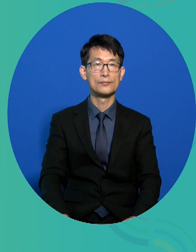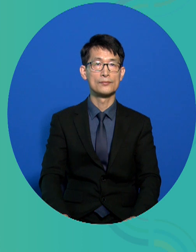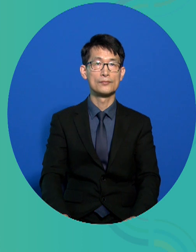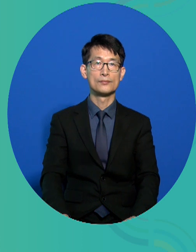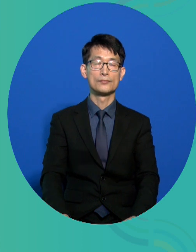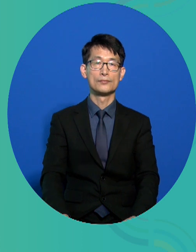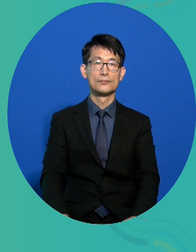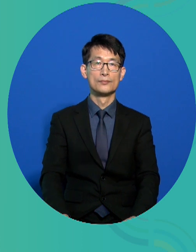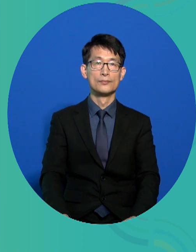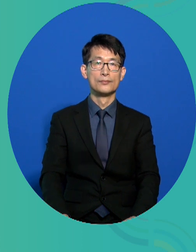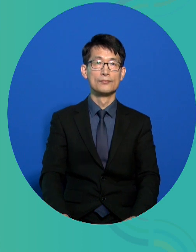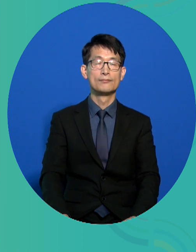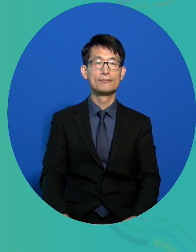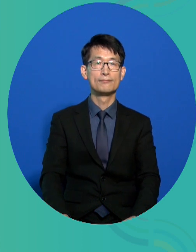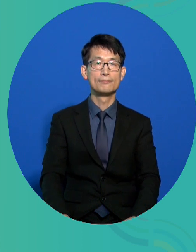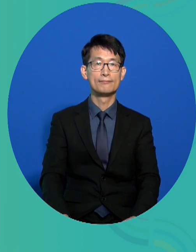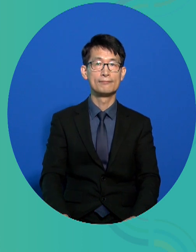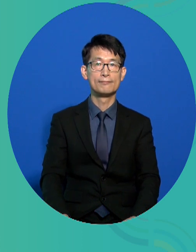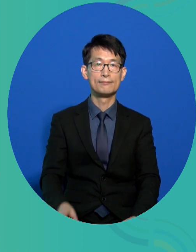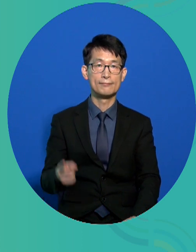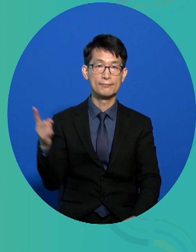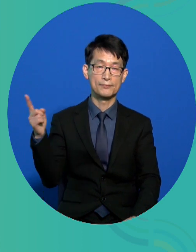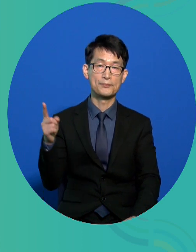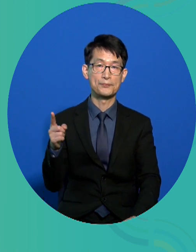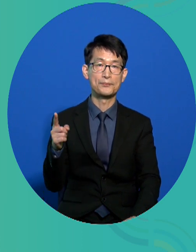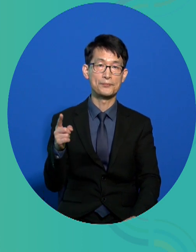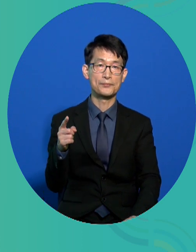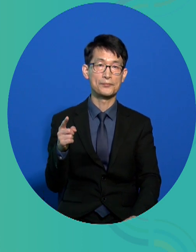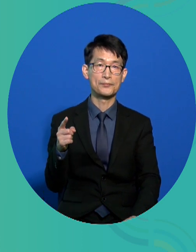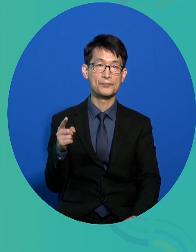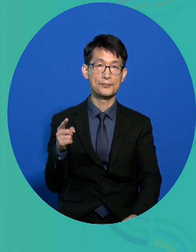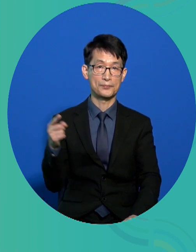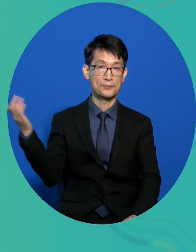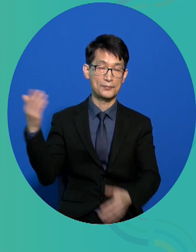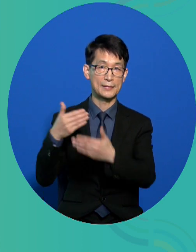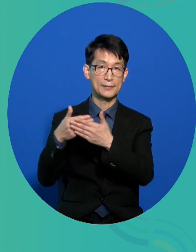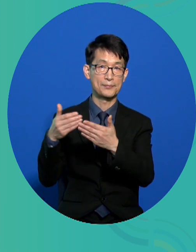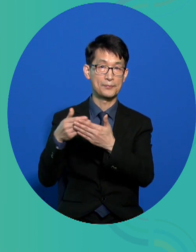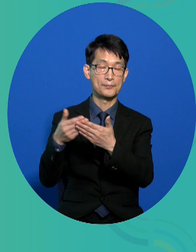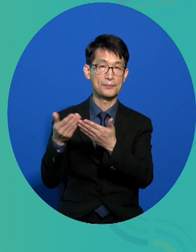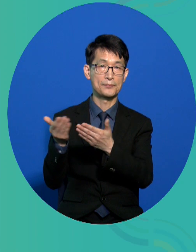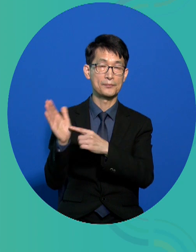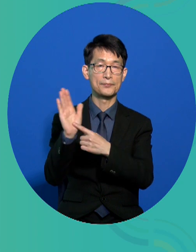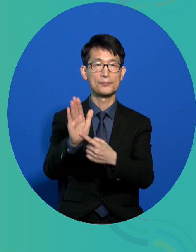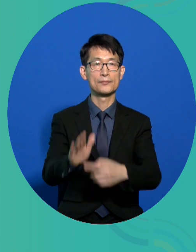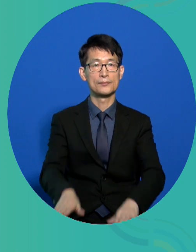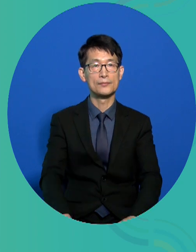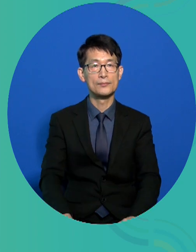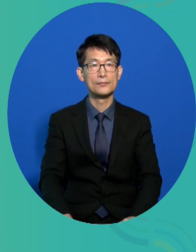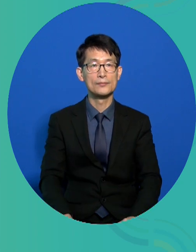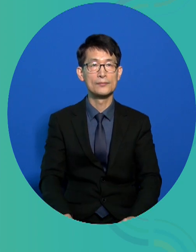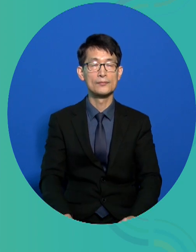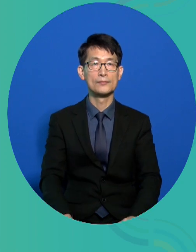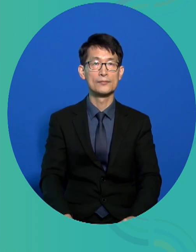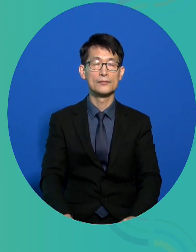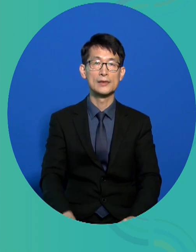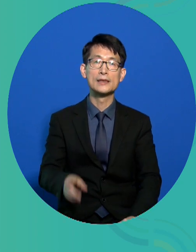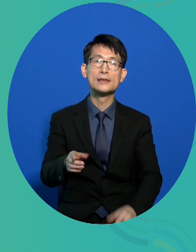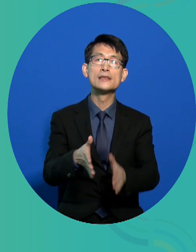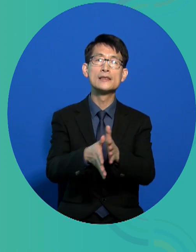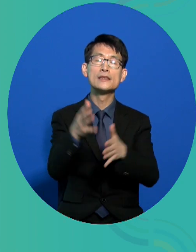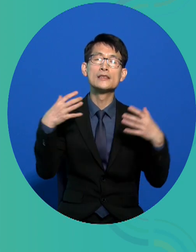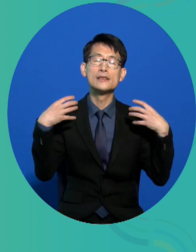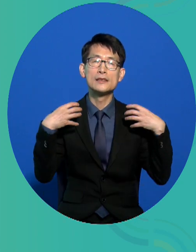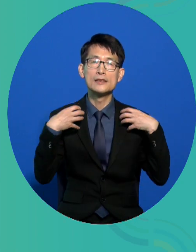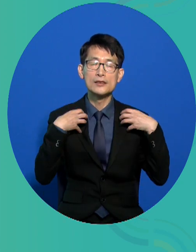services that our users require. So let's look at the chart. And for the analysis, we